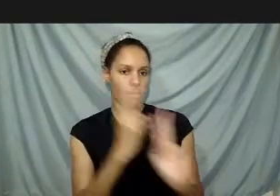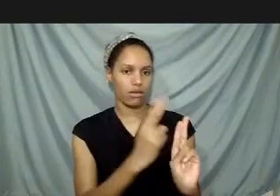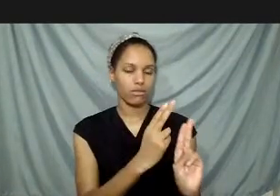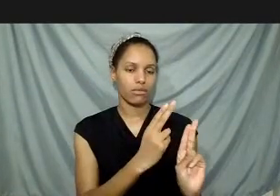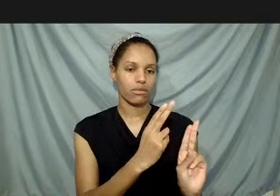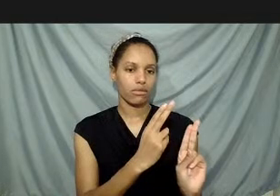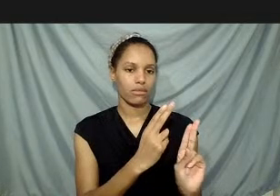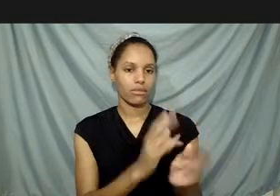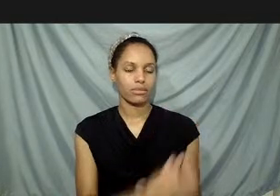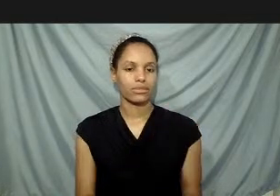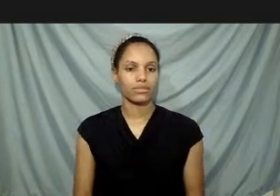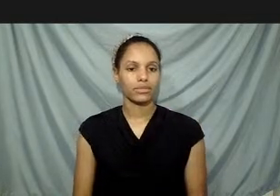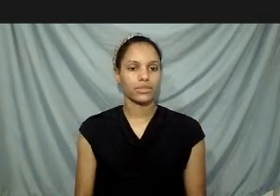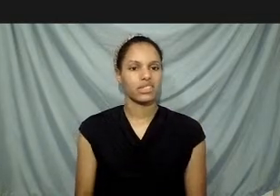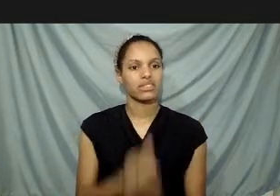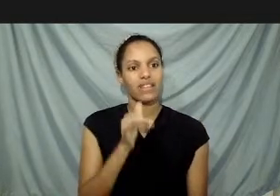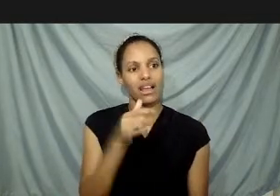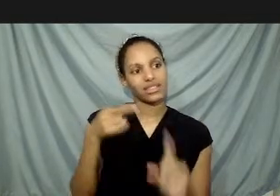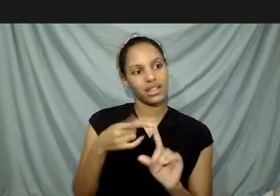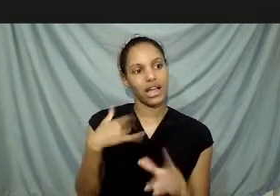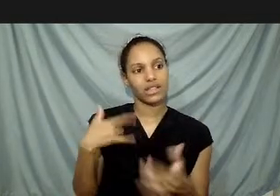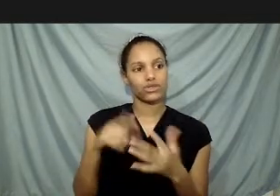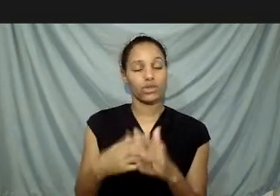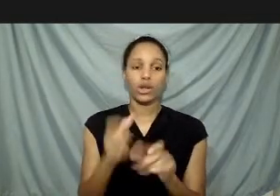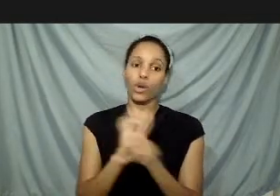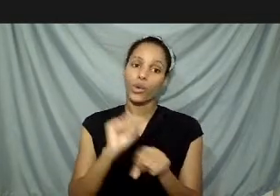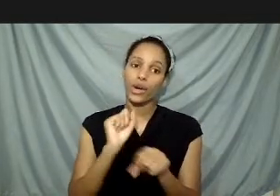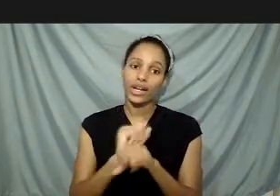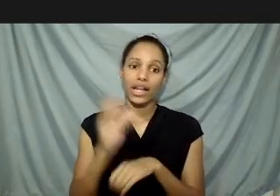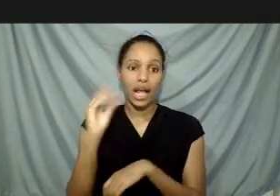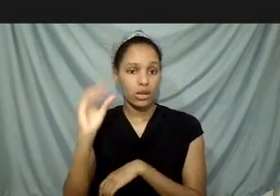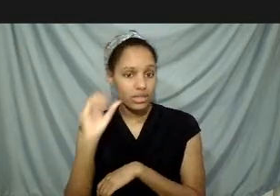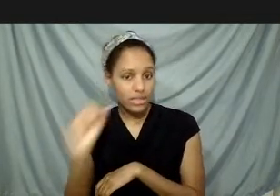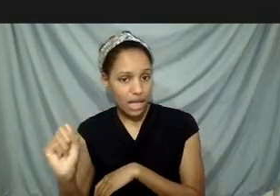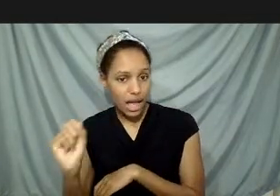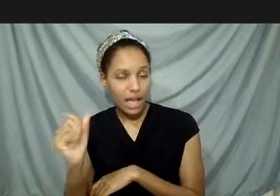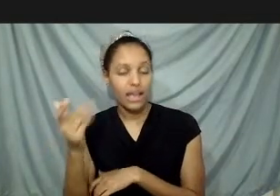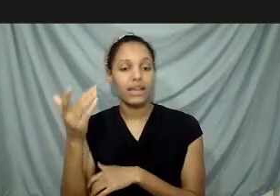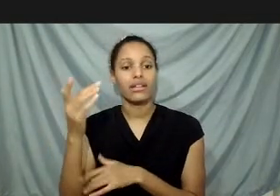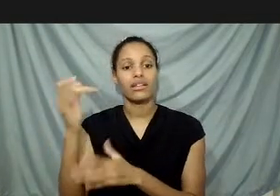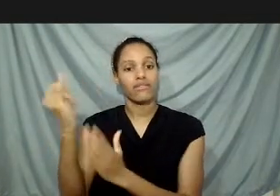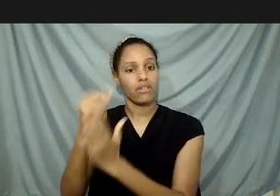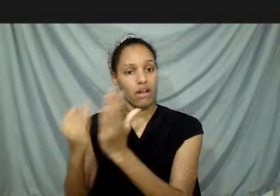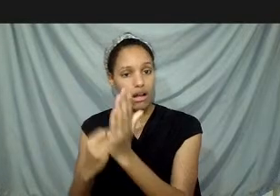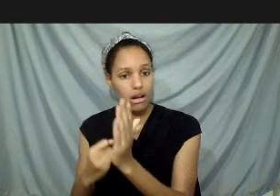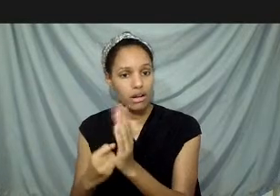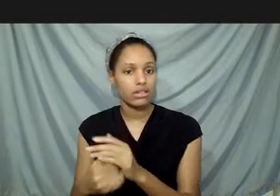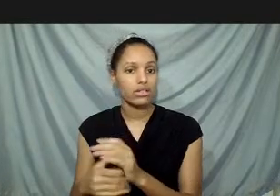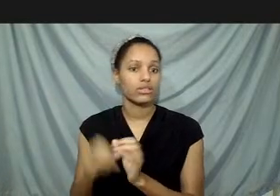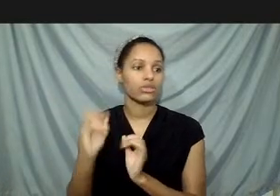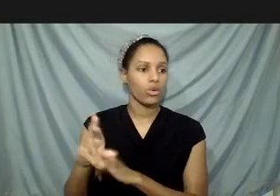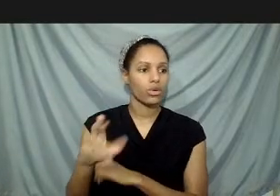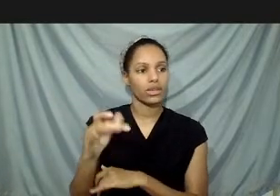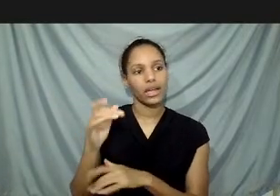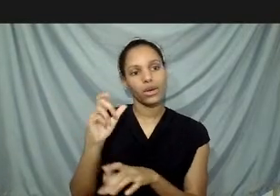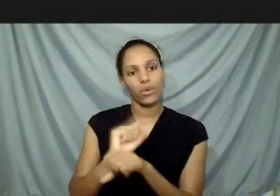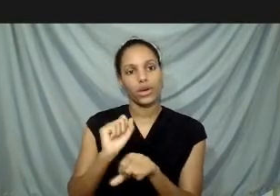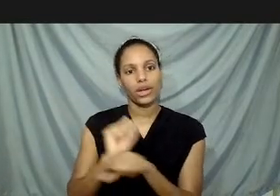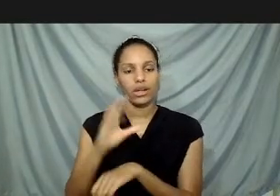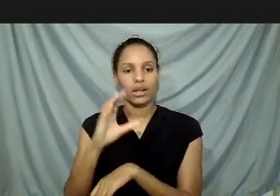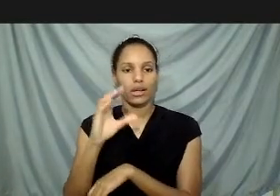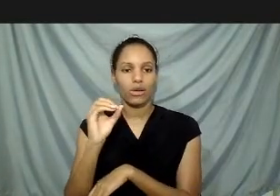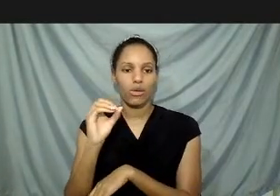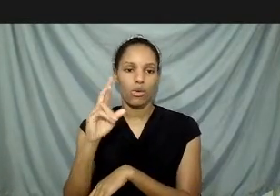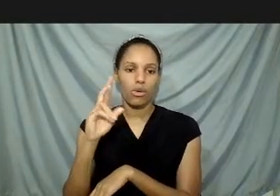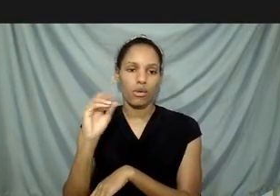started working outside of the arts or leading inside of management where I could step into corporate chambers or step